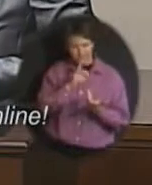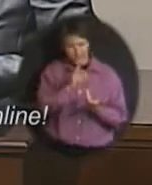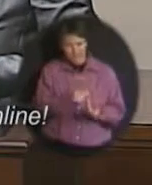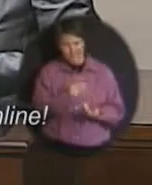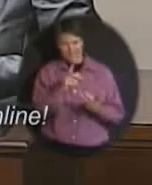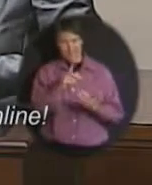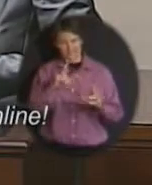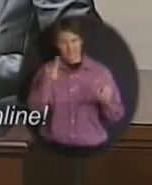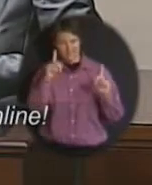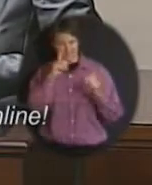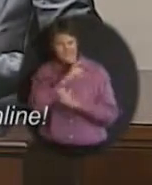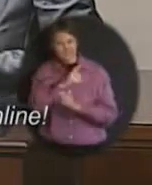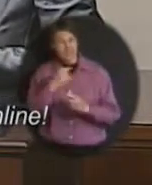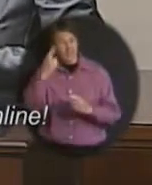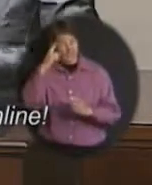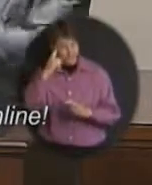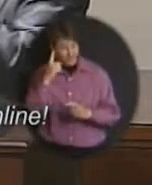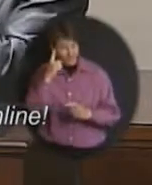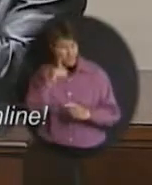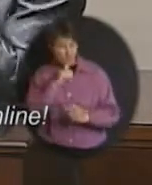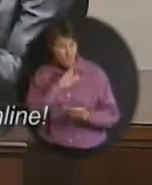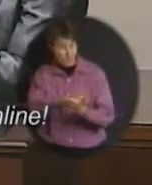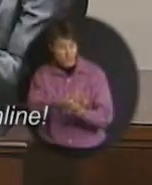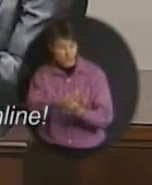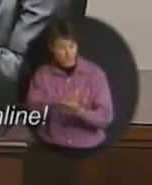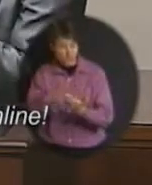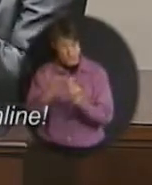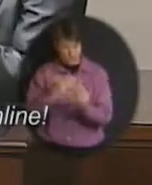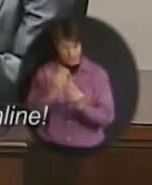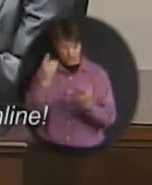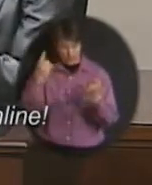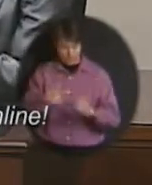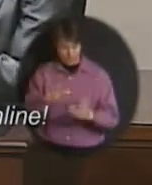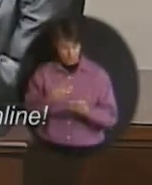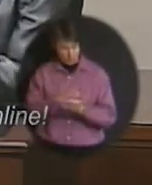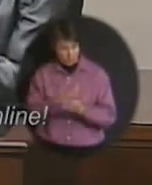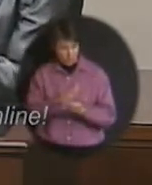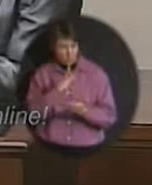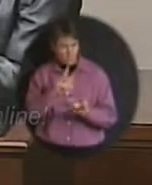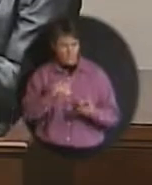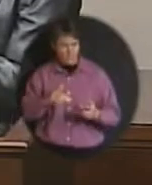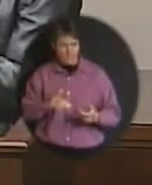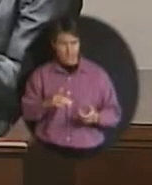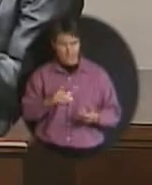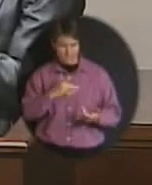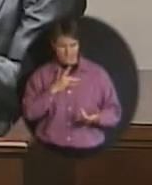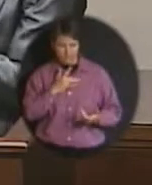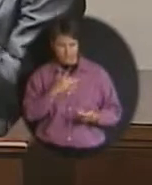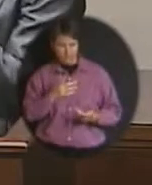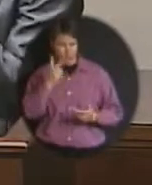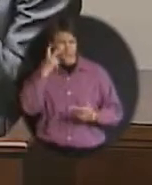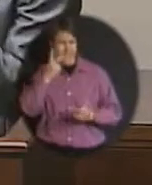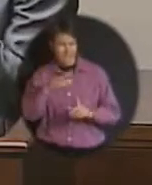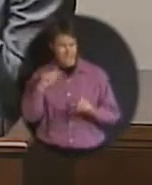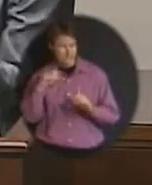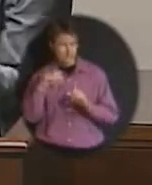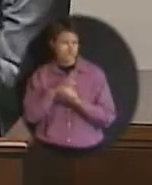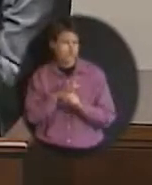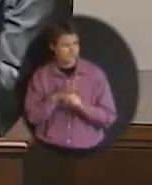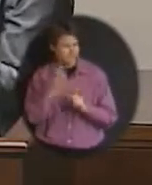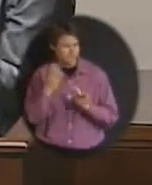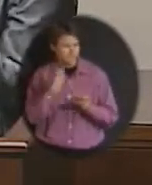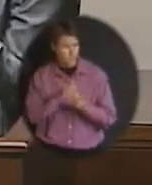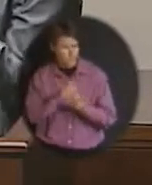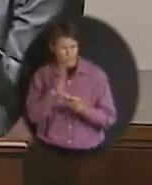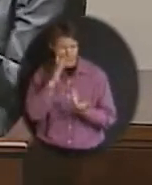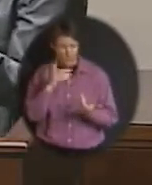for schools, though, is that while it doesn't happen at school, we feel the impact at school. We have 6, 7, 8